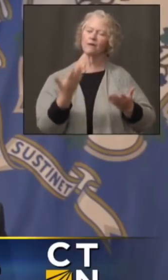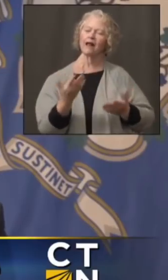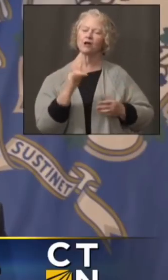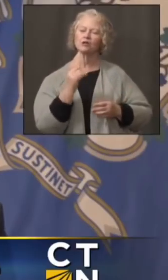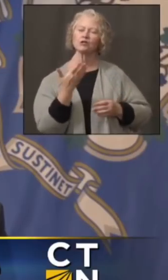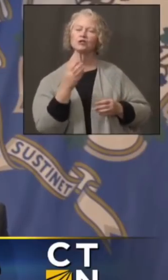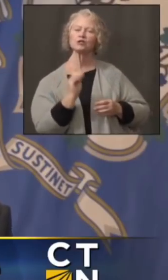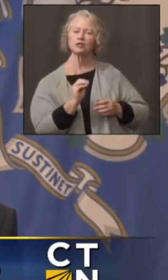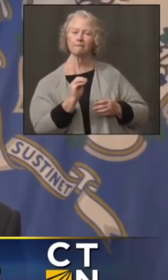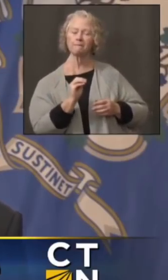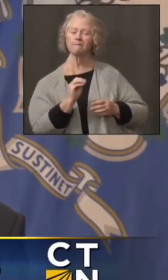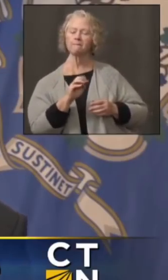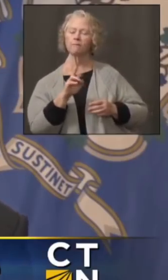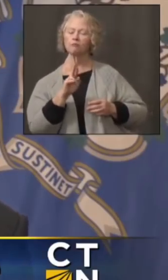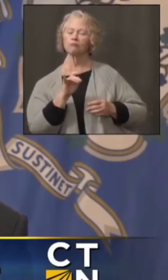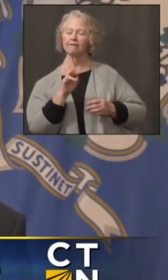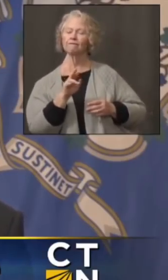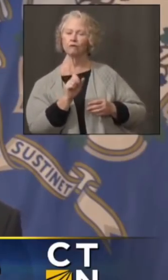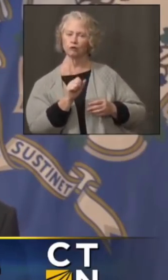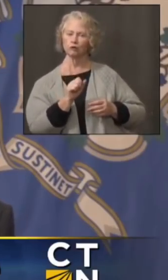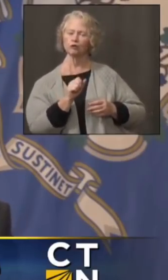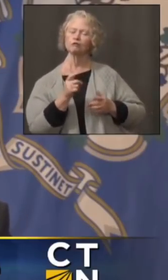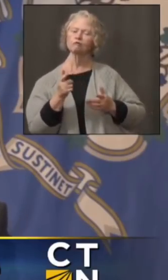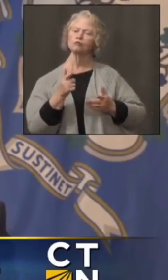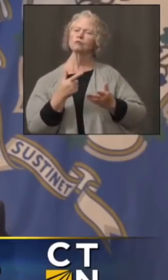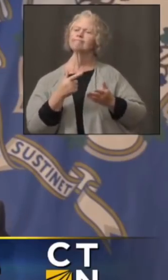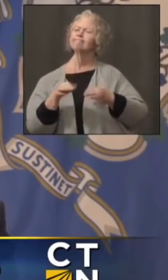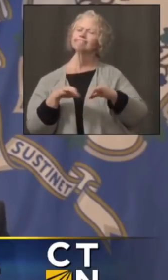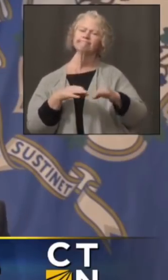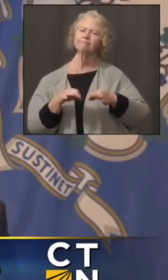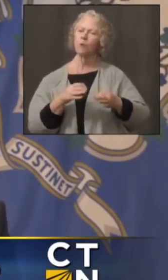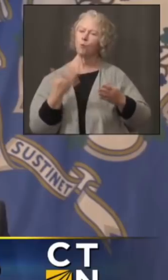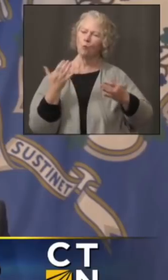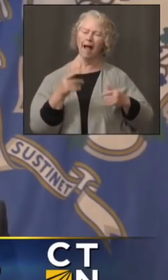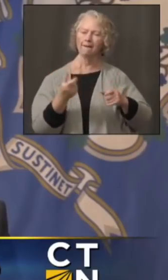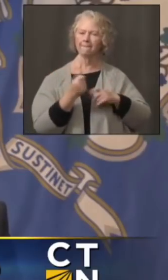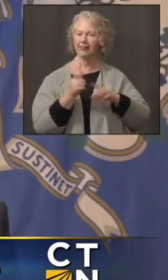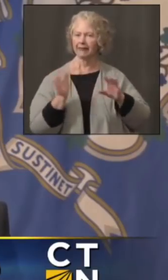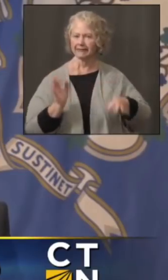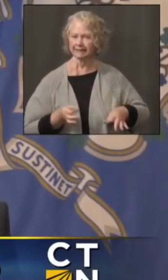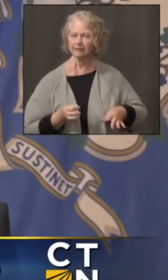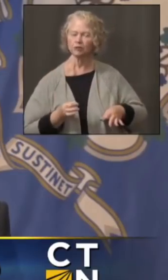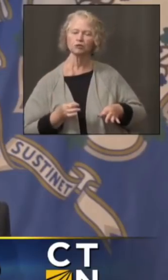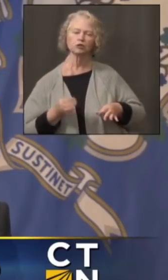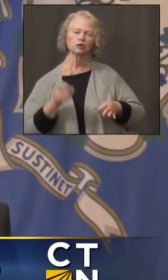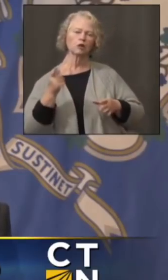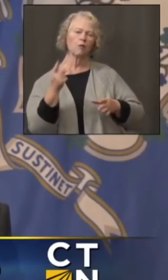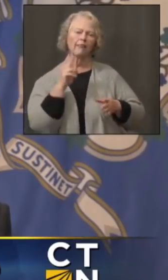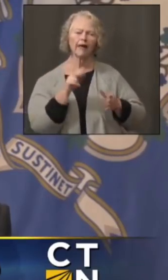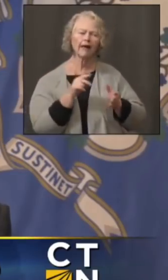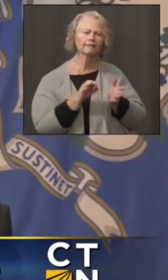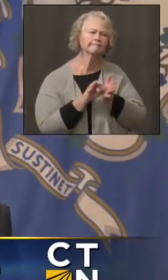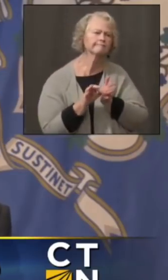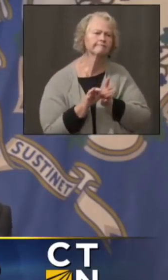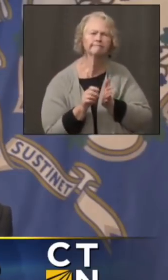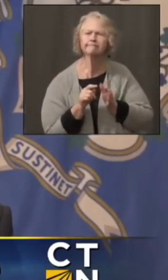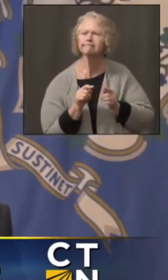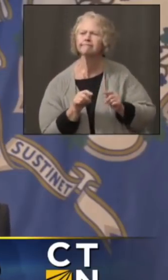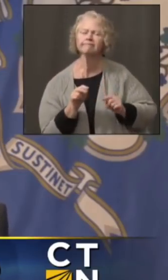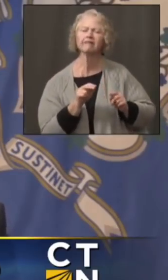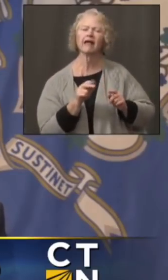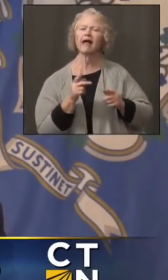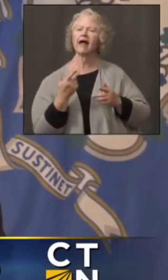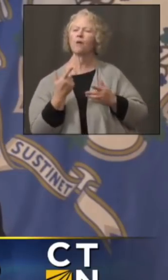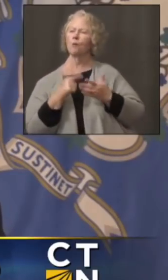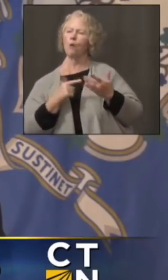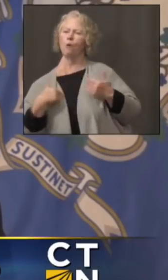minutes about what drove him to make this decision, what he sees in terms of track and trace, perhaps what our other towns can learn